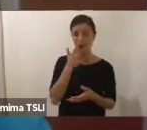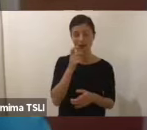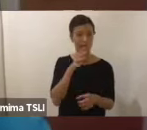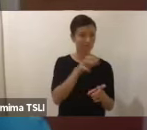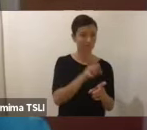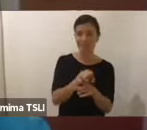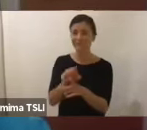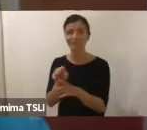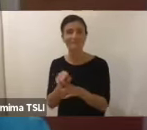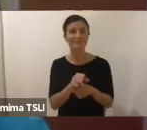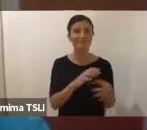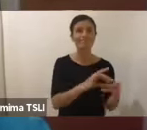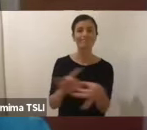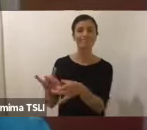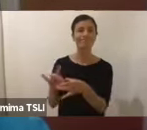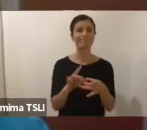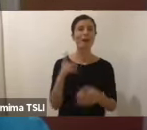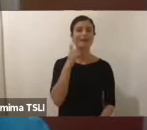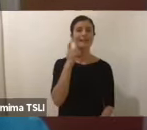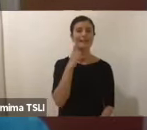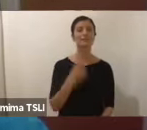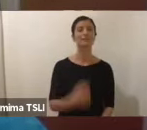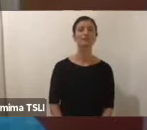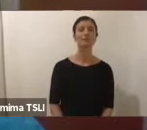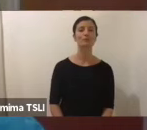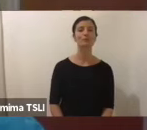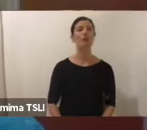you rat naguna what next